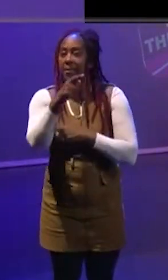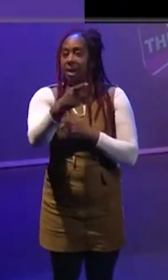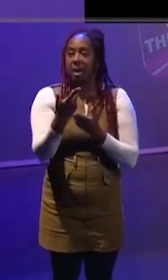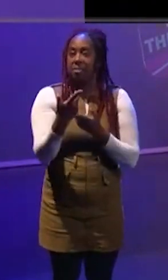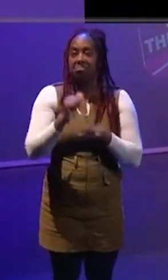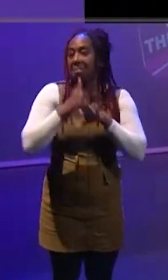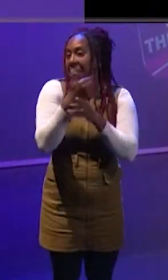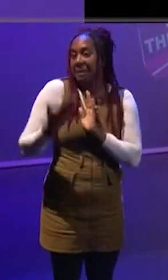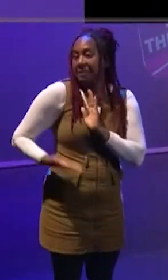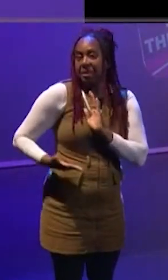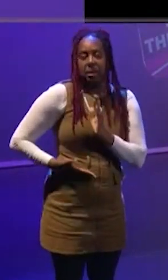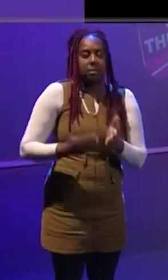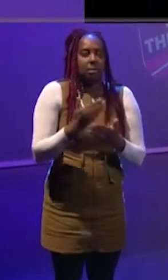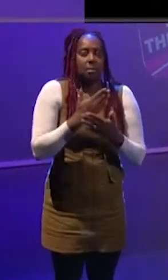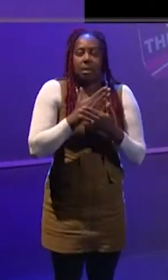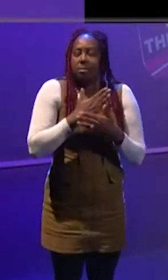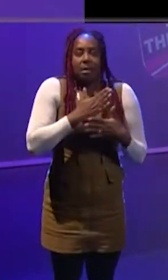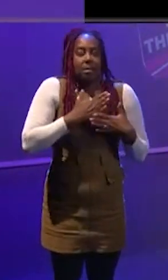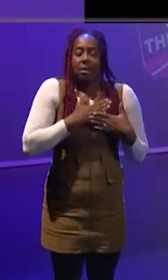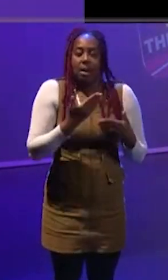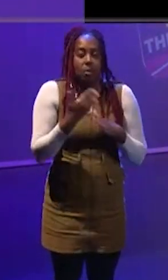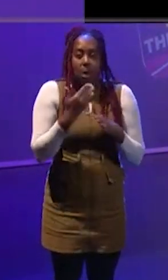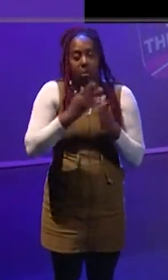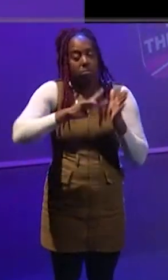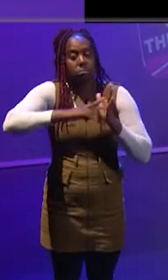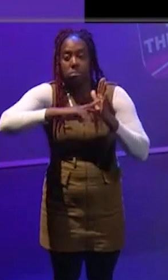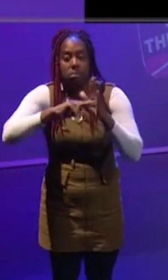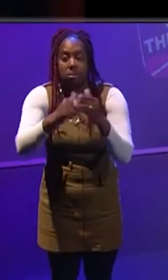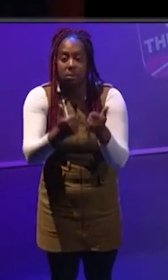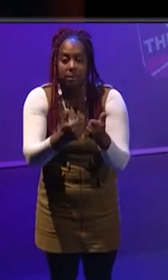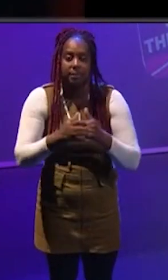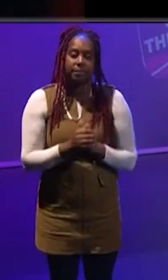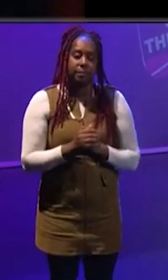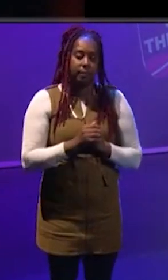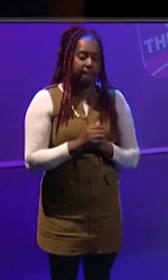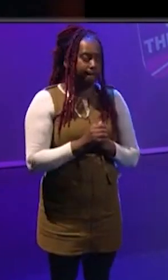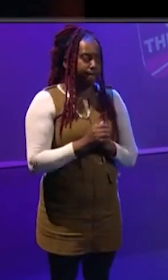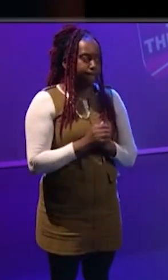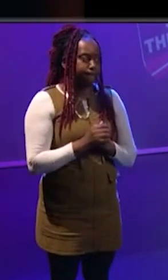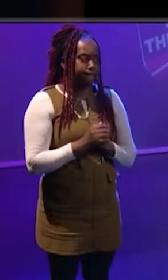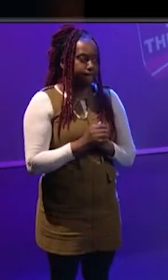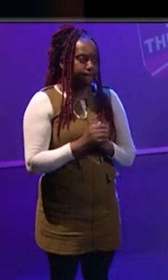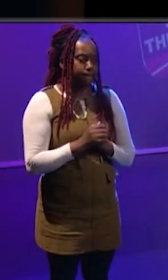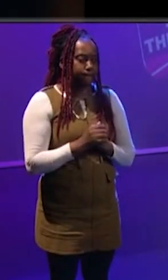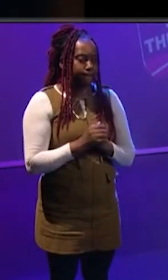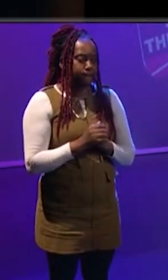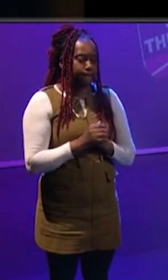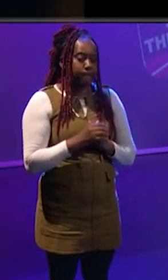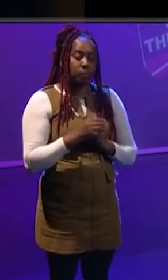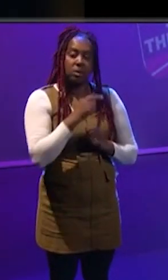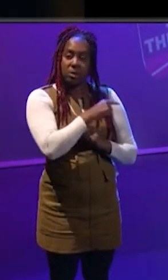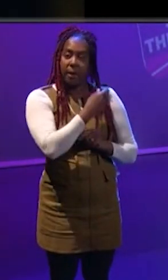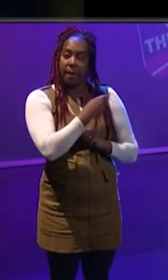that I enjoy working in an organization for. Yeah. I mean, I think Reece and I are testament to kind